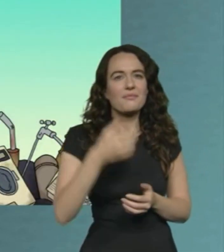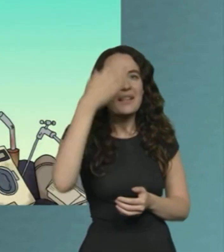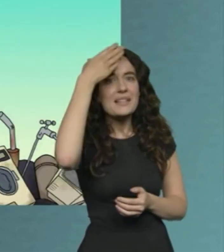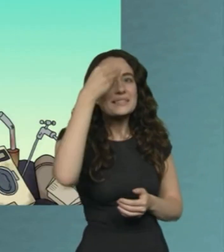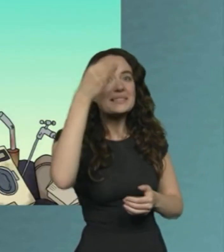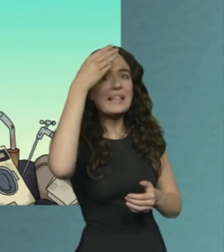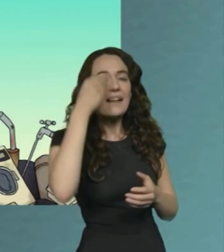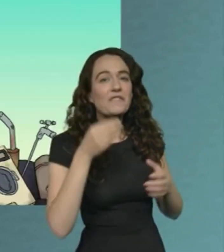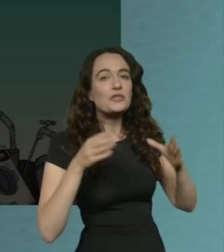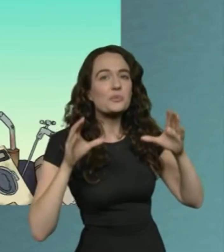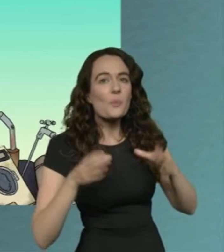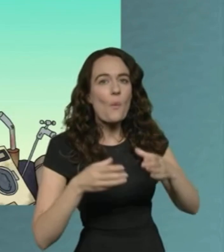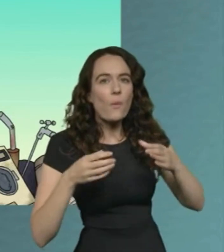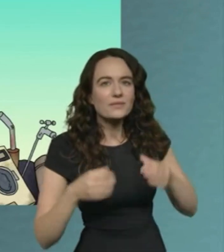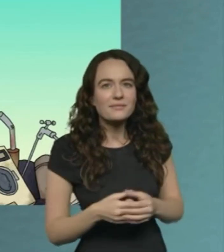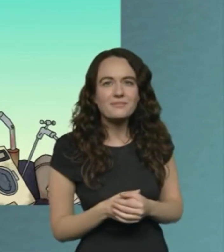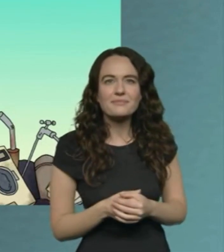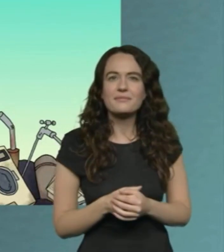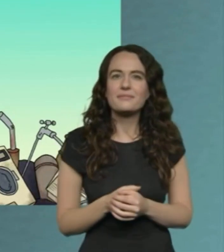CITV! CITV!